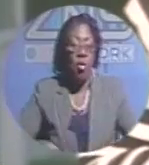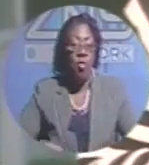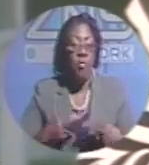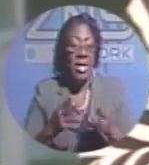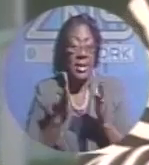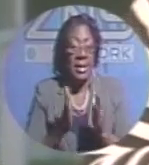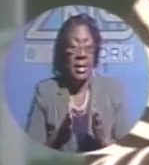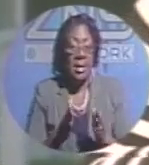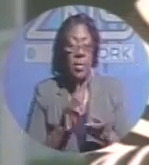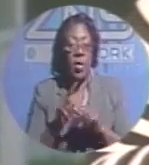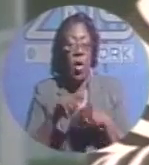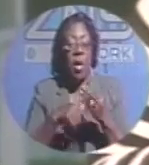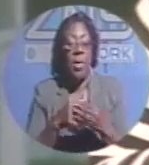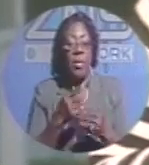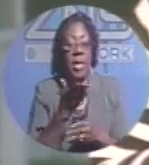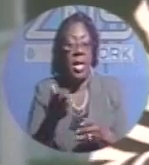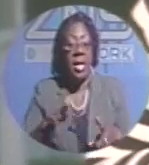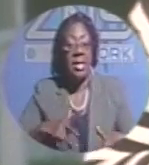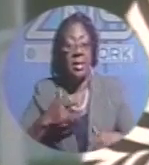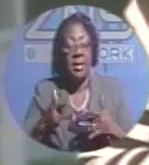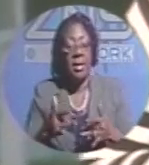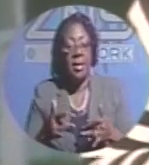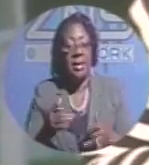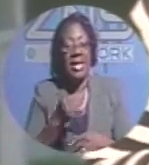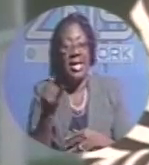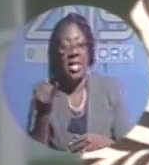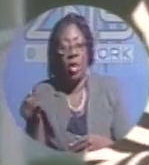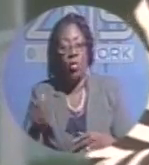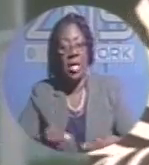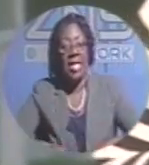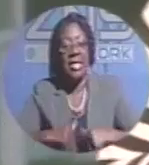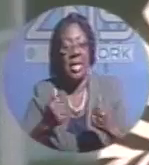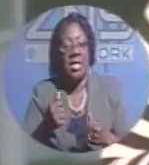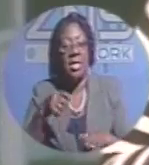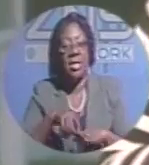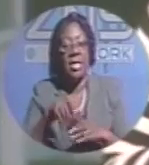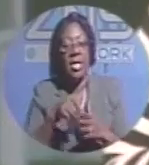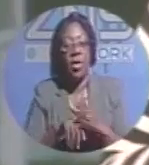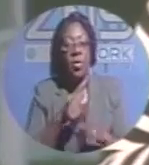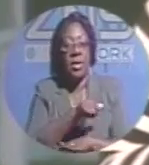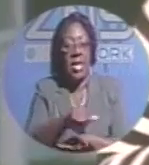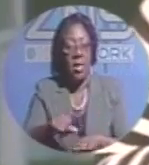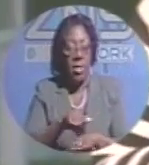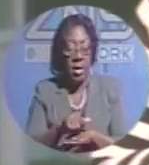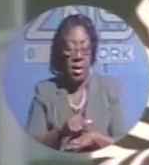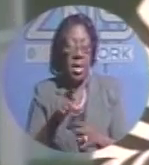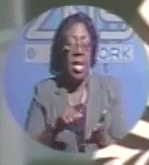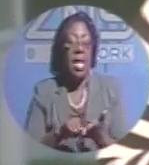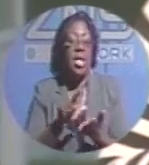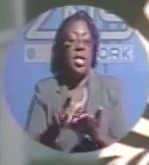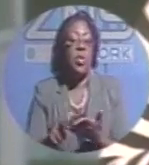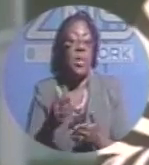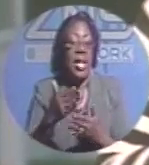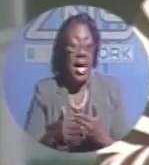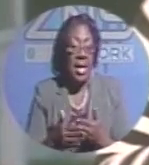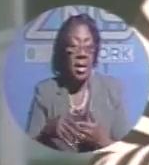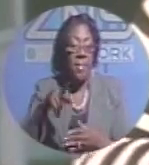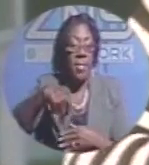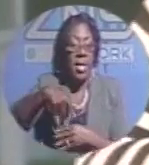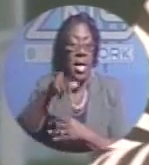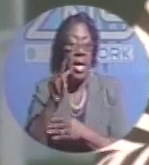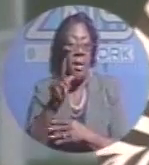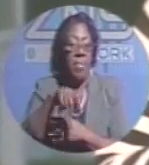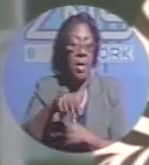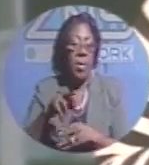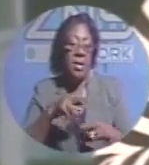their concerns, issues, and challenges in this area. So that should be really interesting. Also this weekend, the Progressive Liberal Party will start